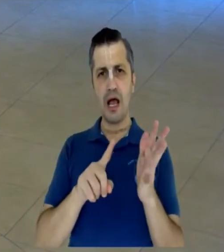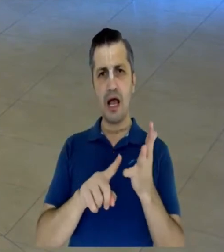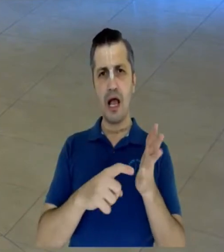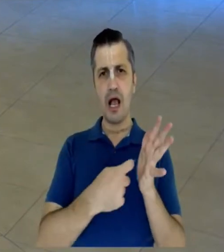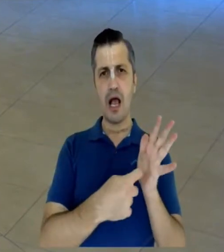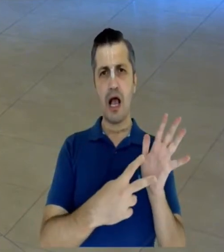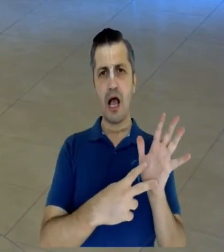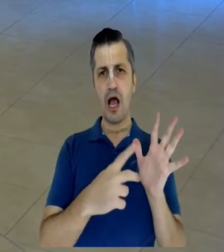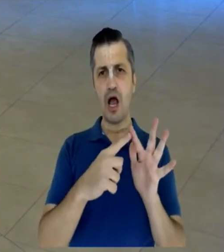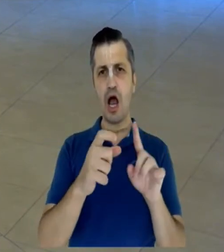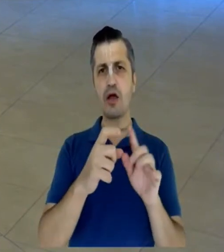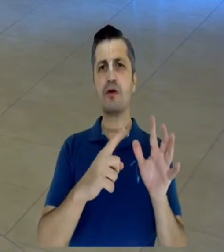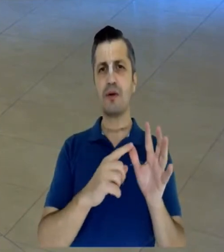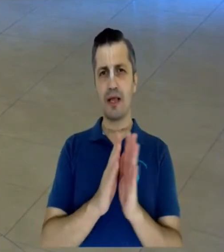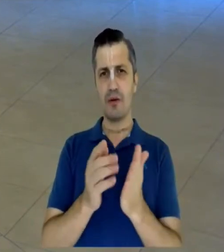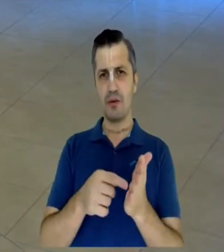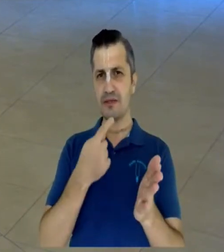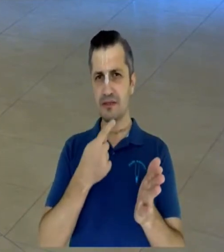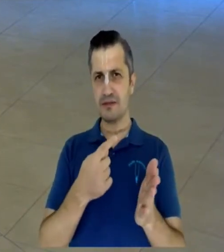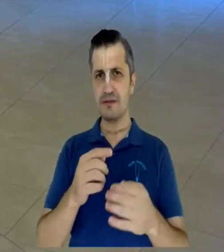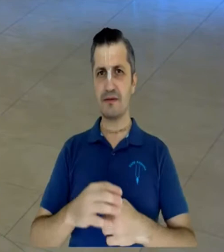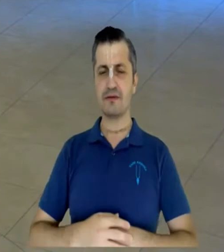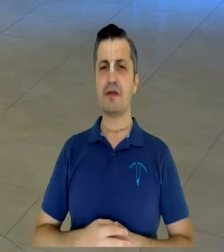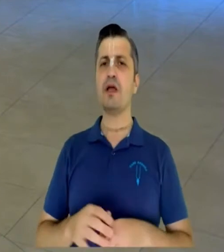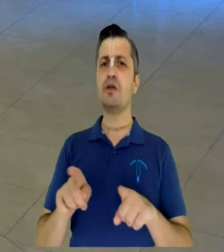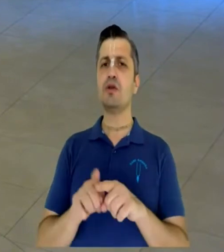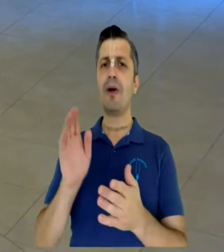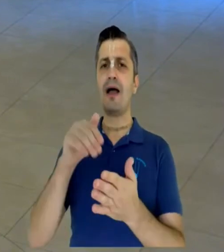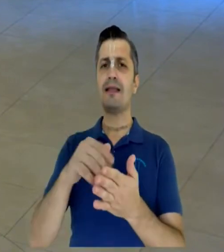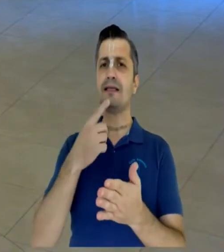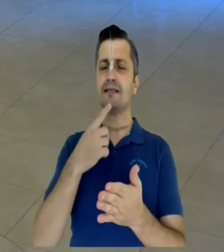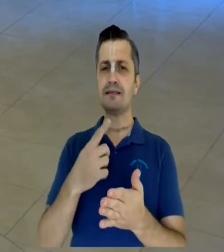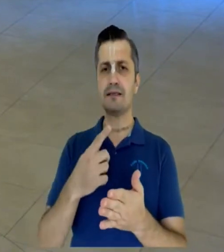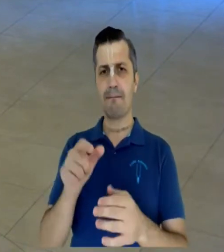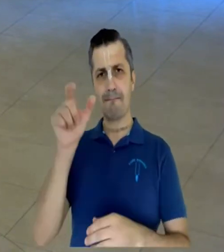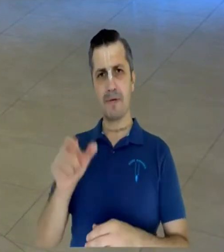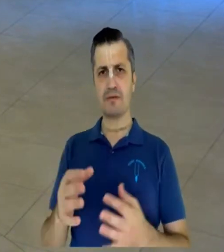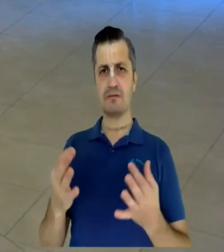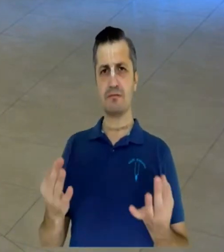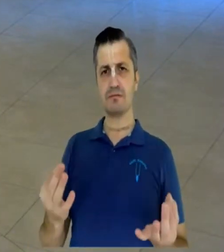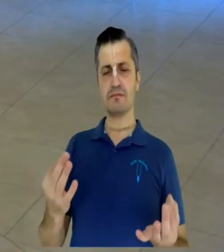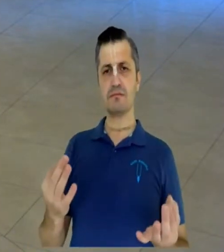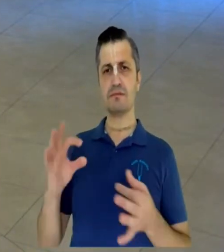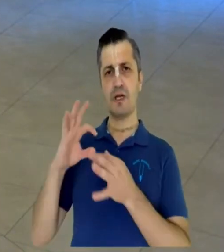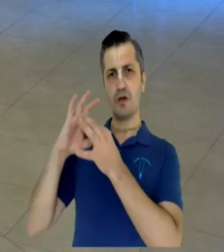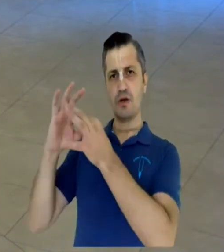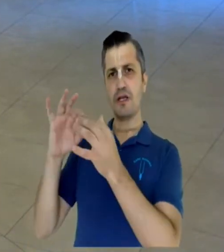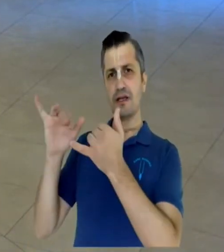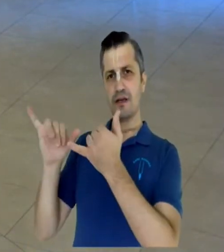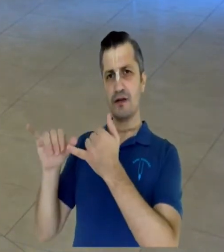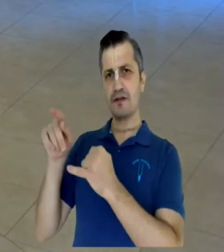the yogi is one who he does not eat too much or eat too little, sleep too much or sleep too little, but he